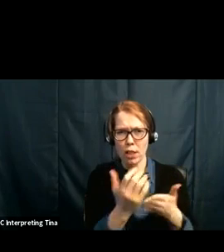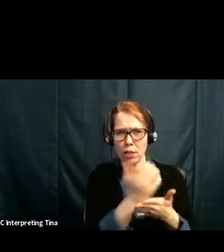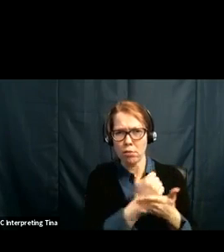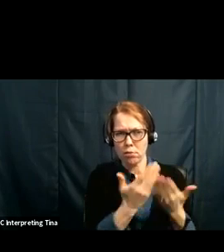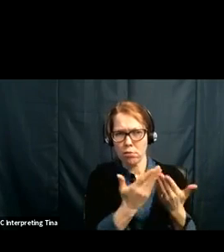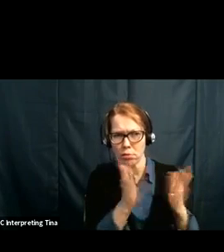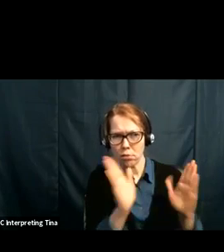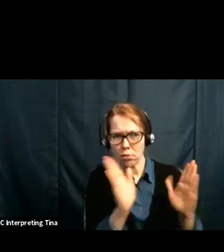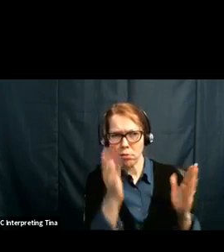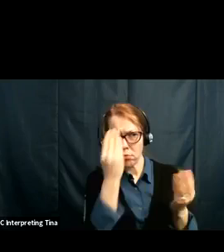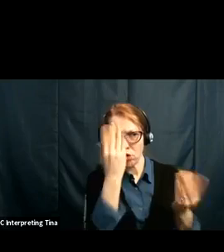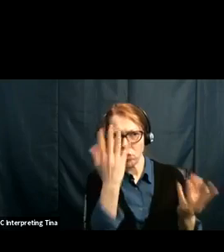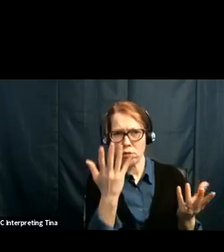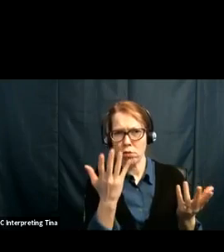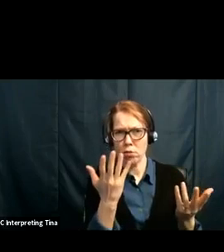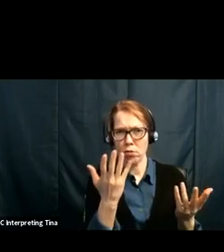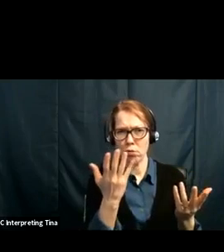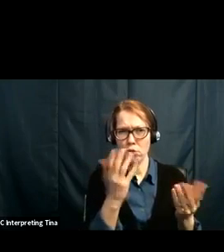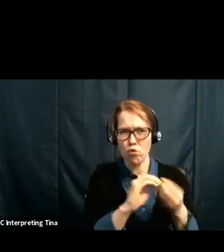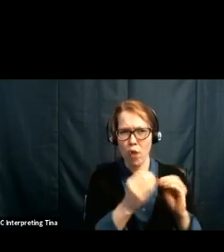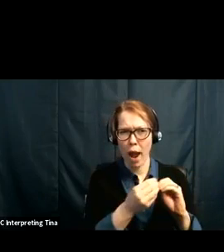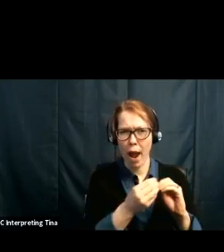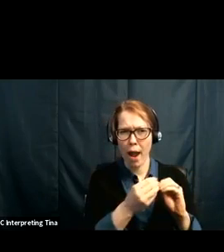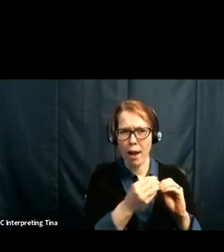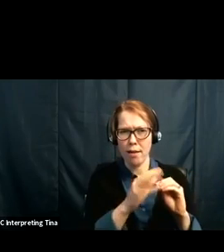generalizable, rate in the